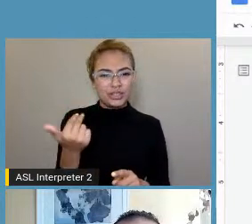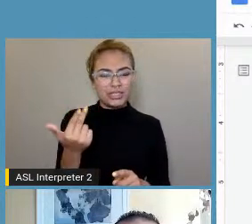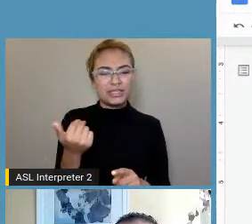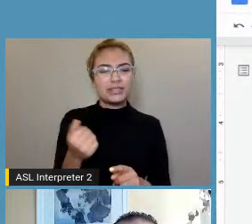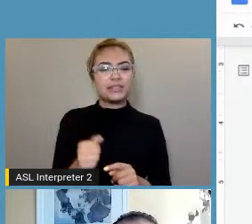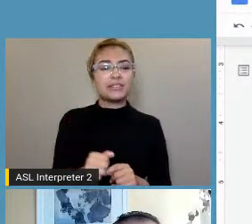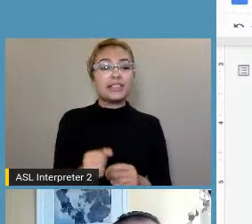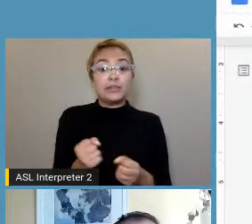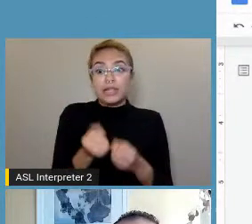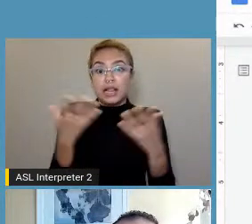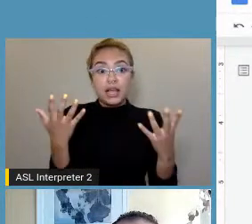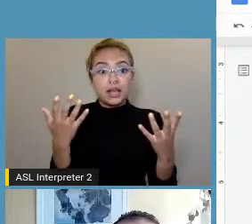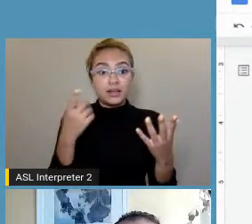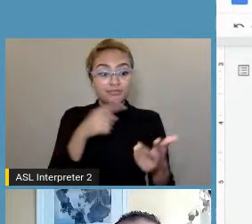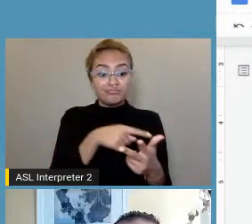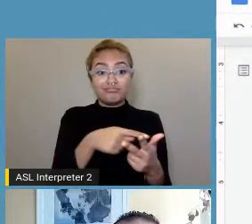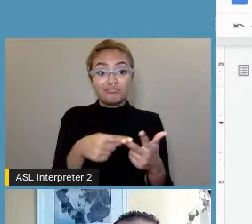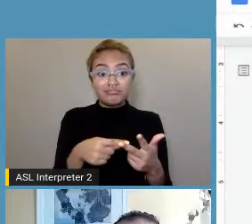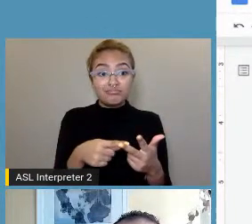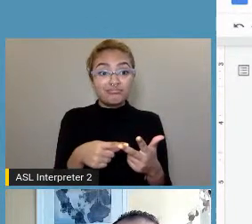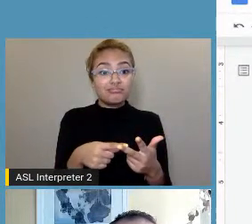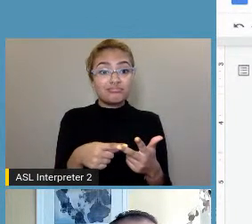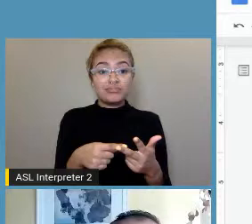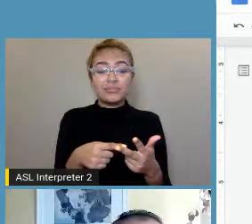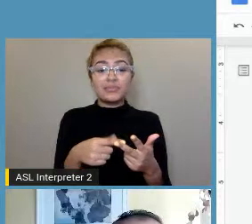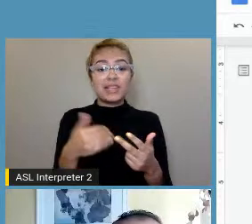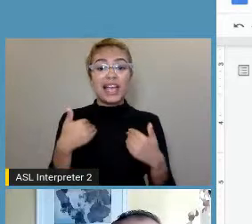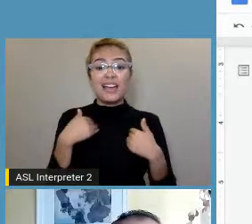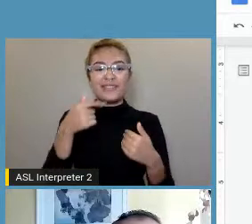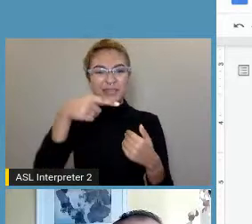And it was a lot. And I had my push notifications on,